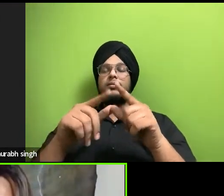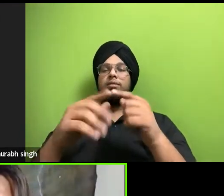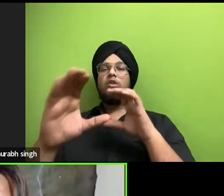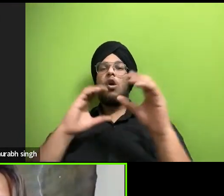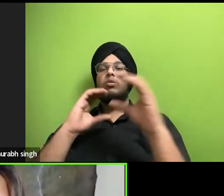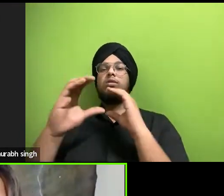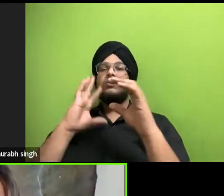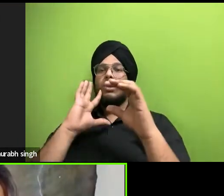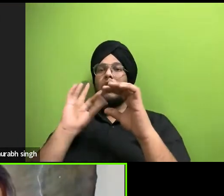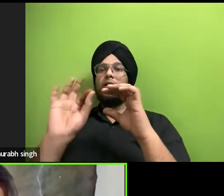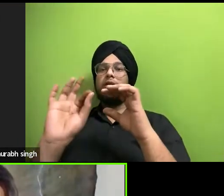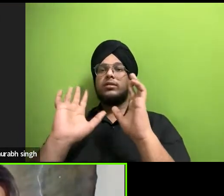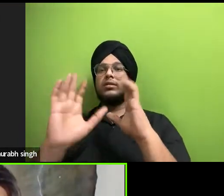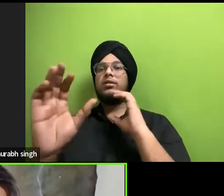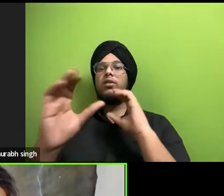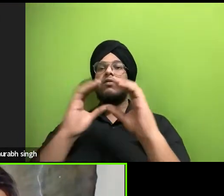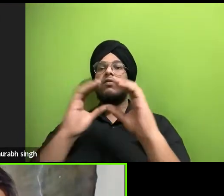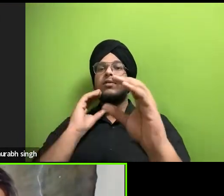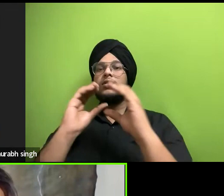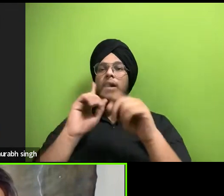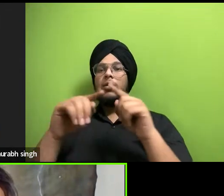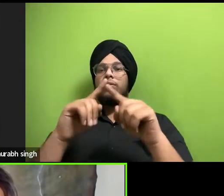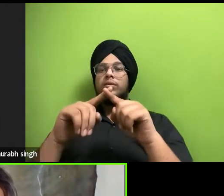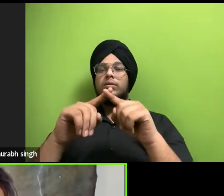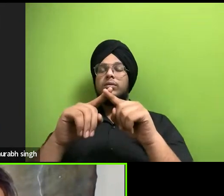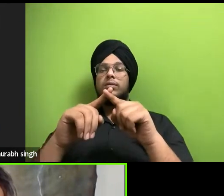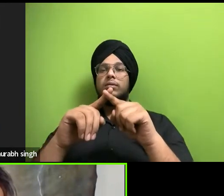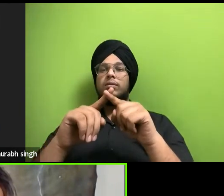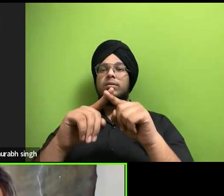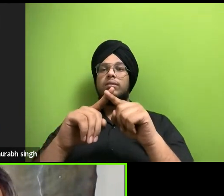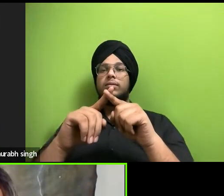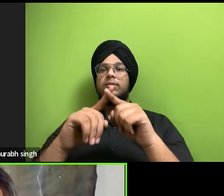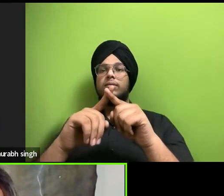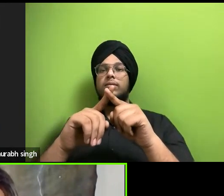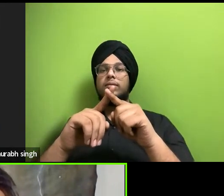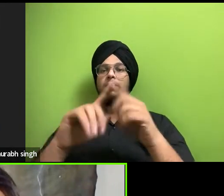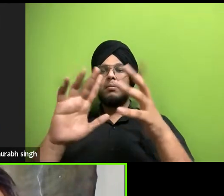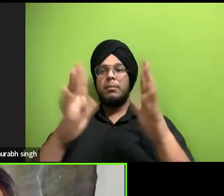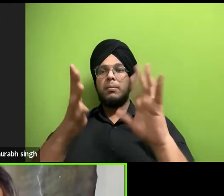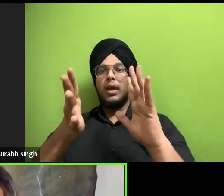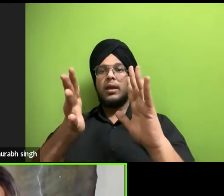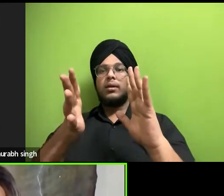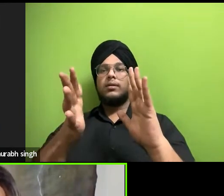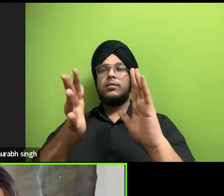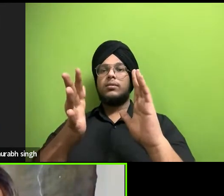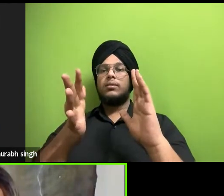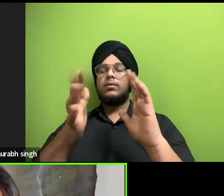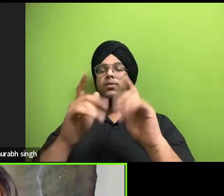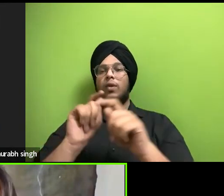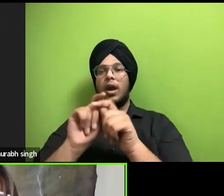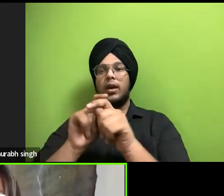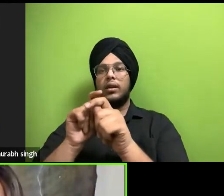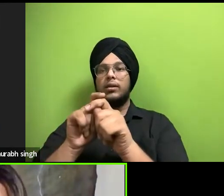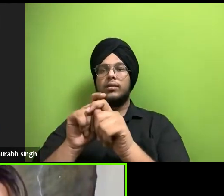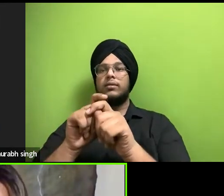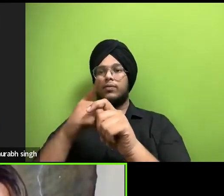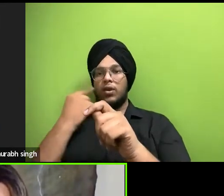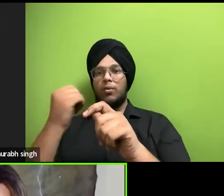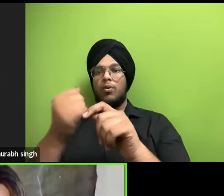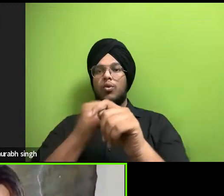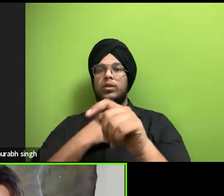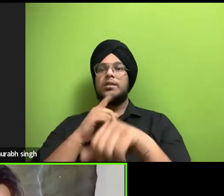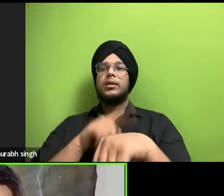conversation, a conversation about what it means to be making work from our